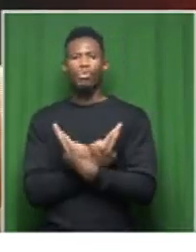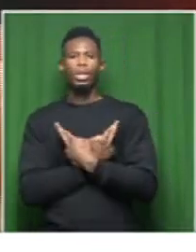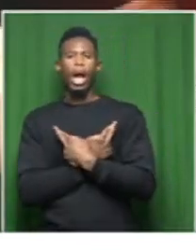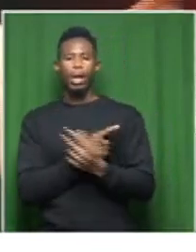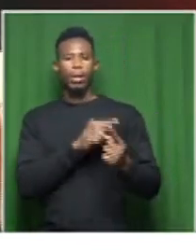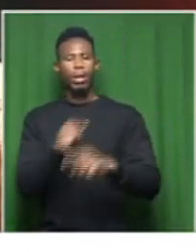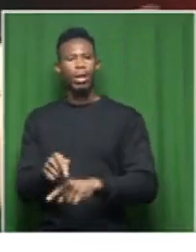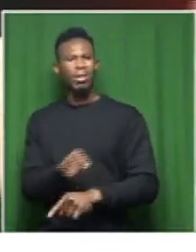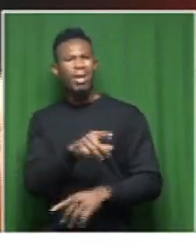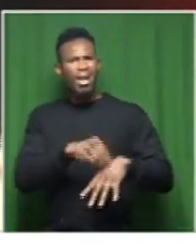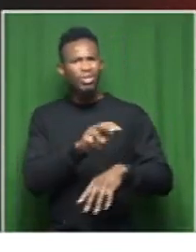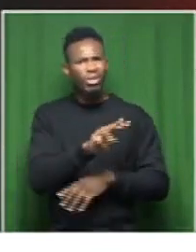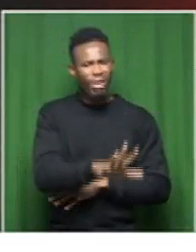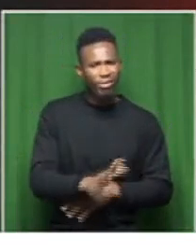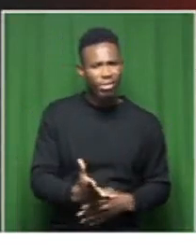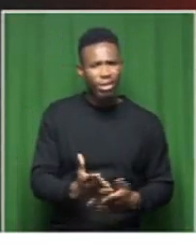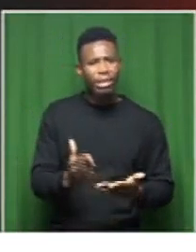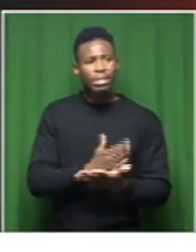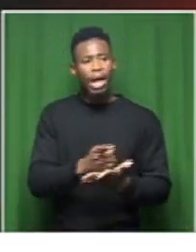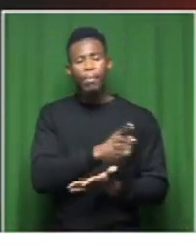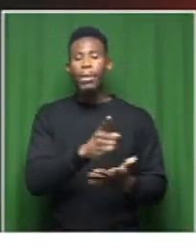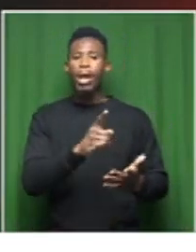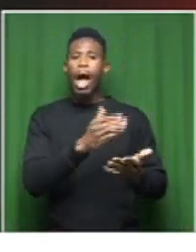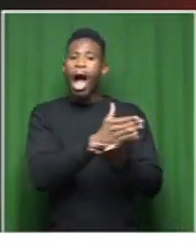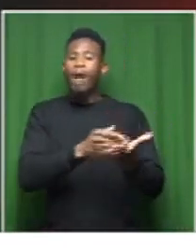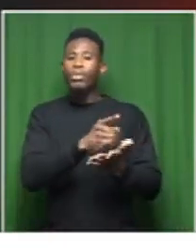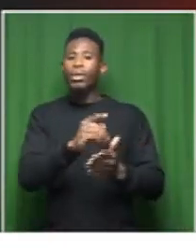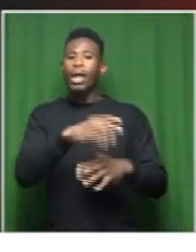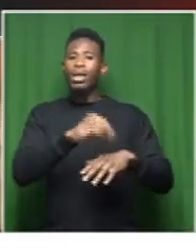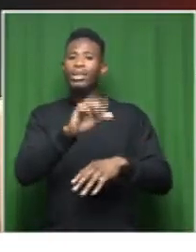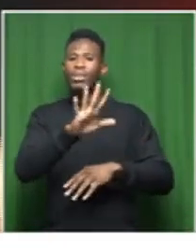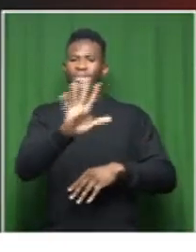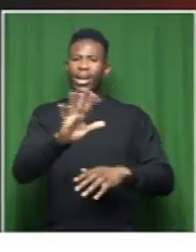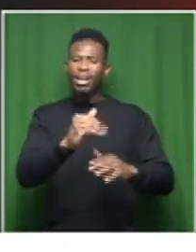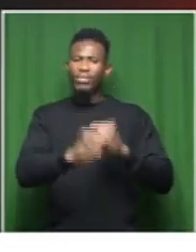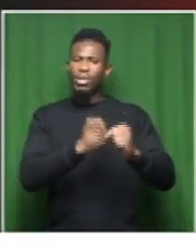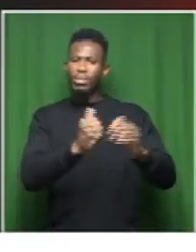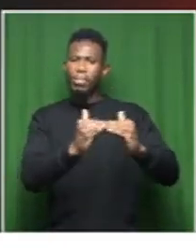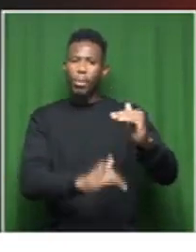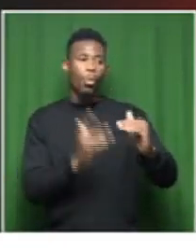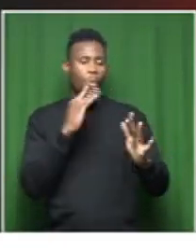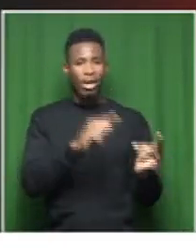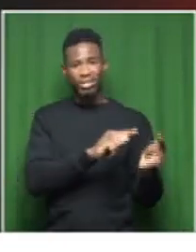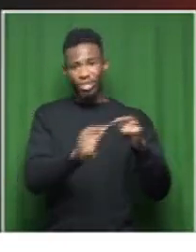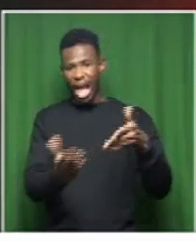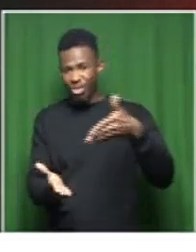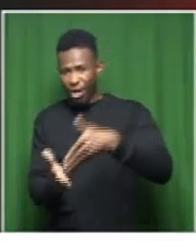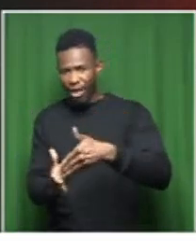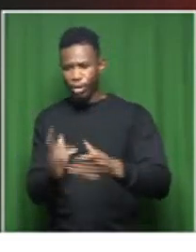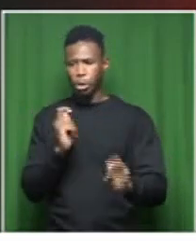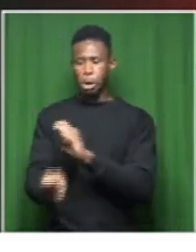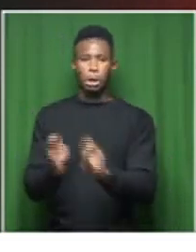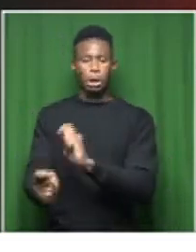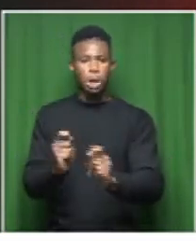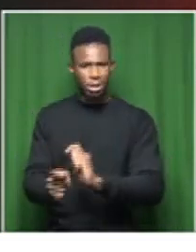them are less than 55 years old. And then when they arrive here, they change on permits. Then, what